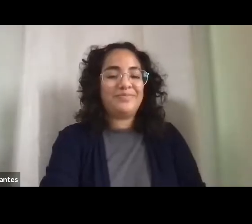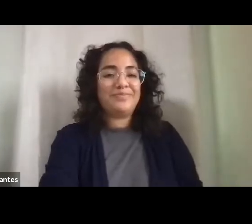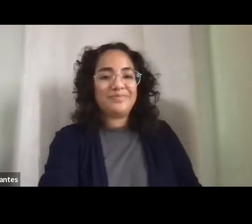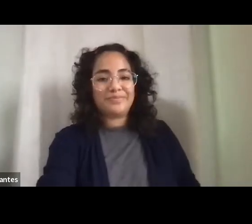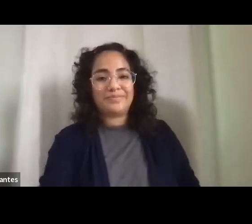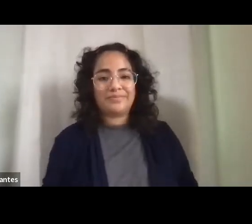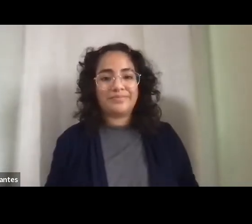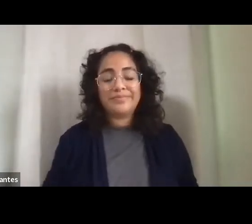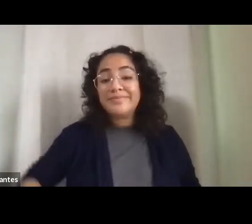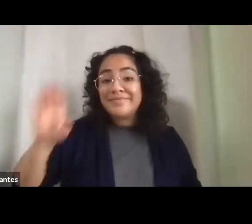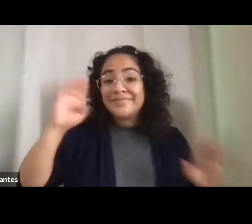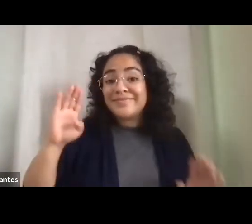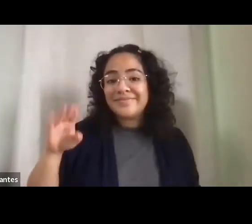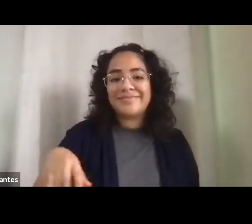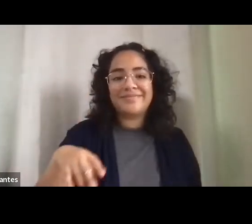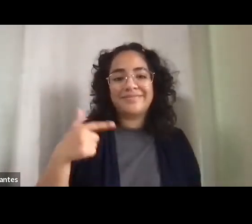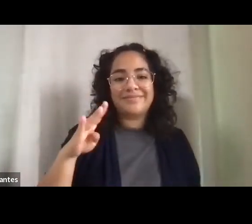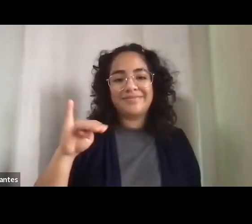Hi, I'm Gabriel. I'm back.